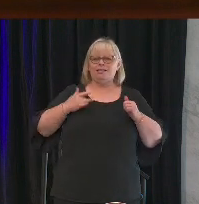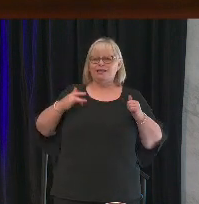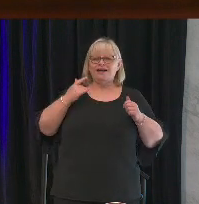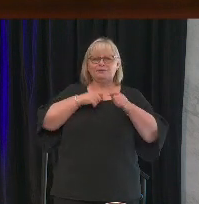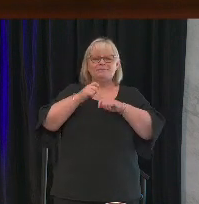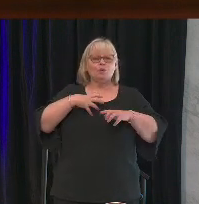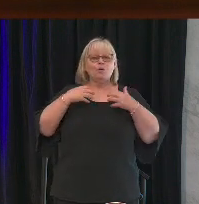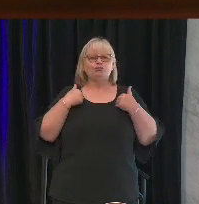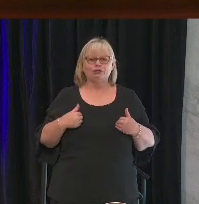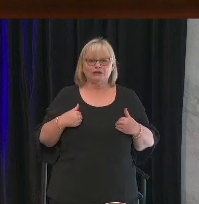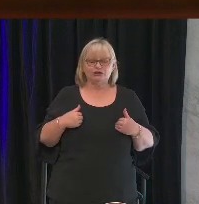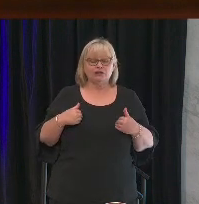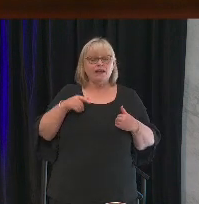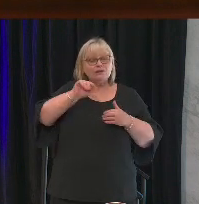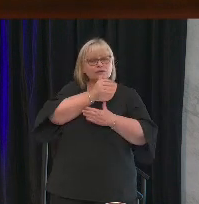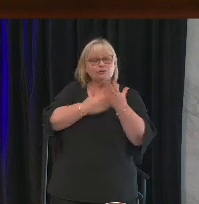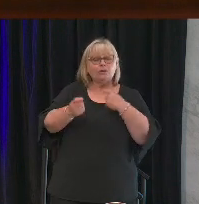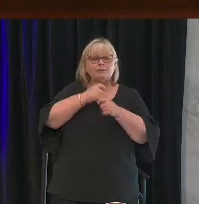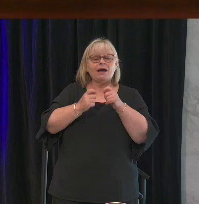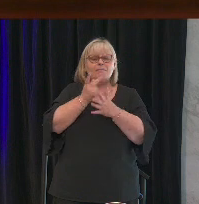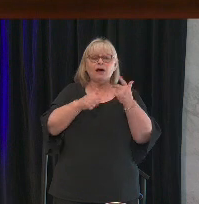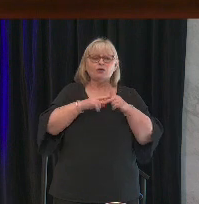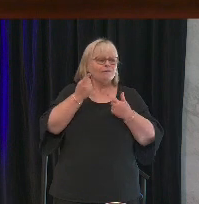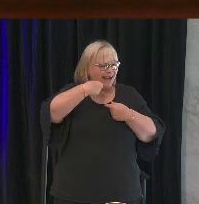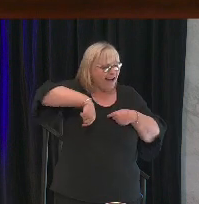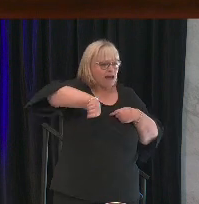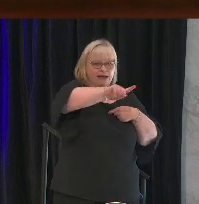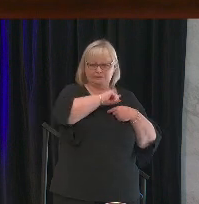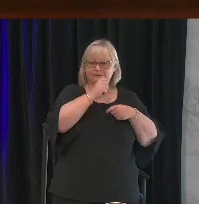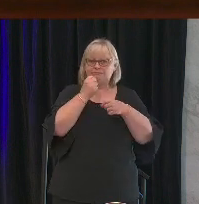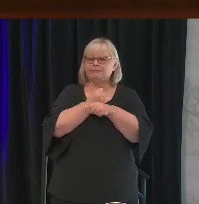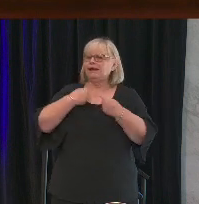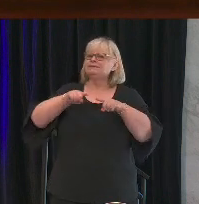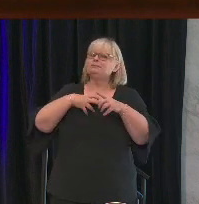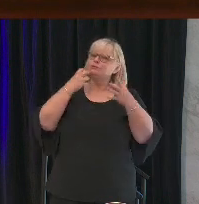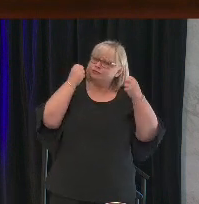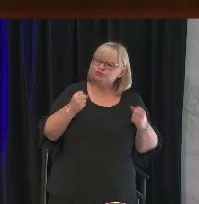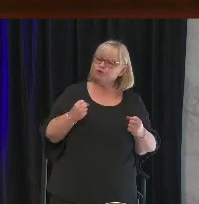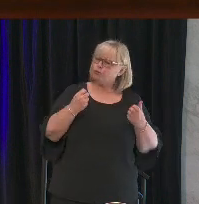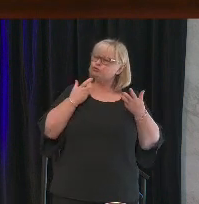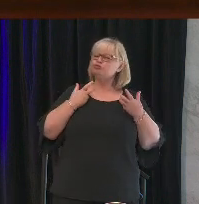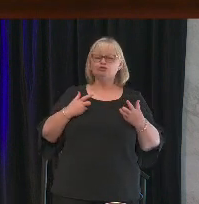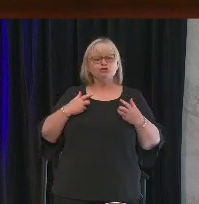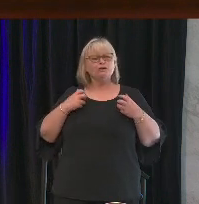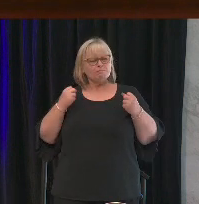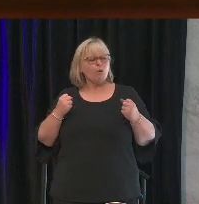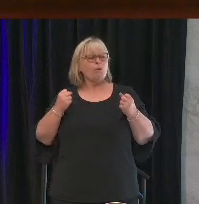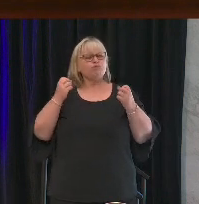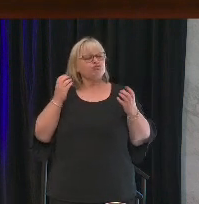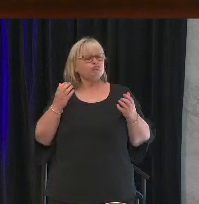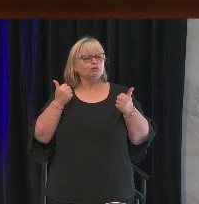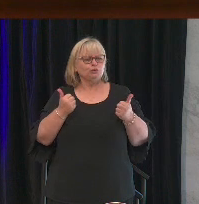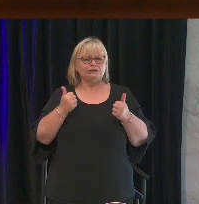become part of who we are, and they make us a stronger, a richer nation. We are a